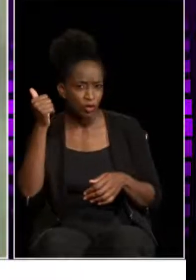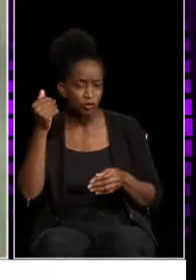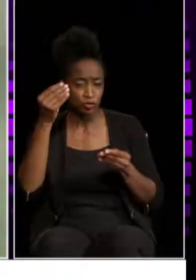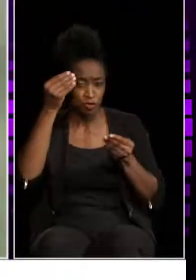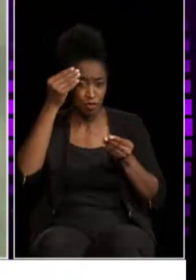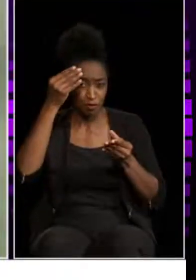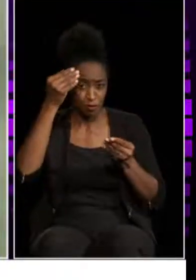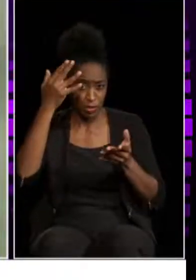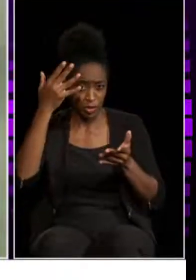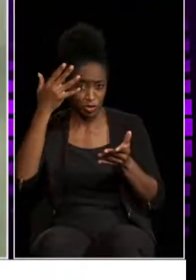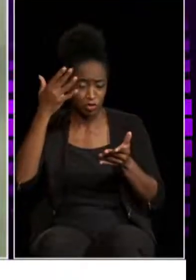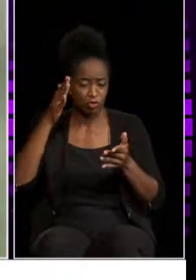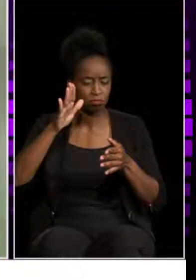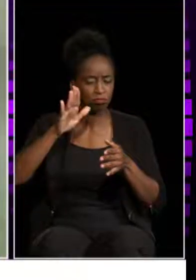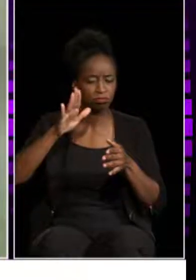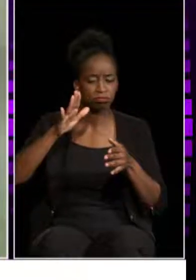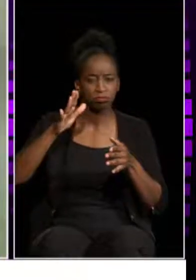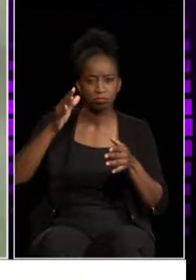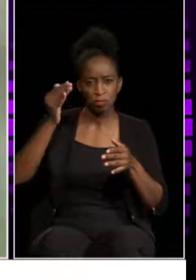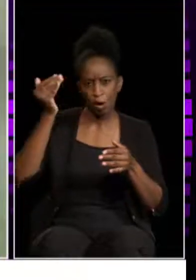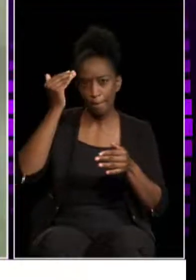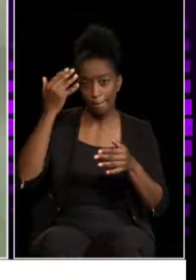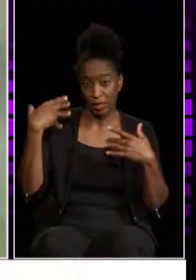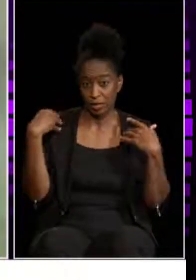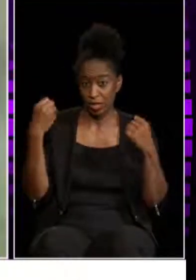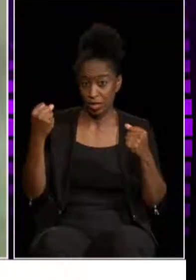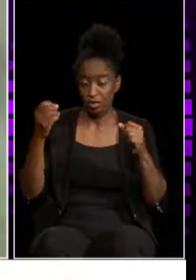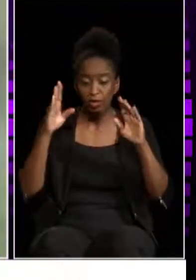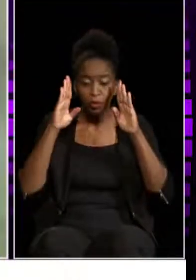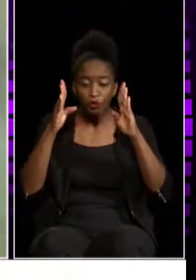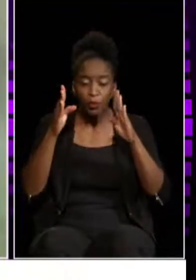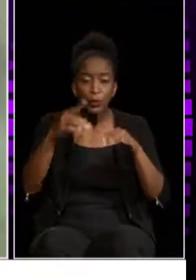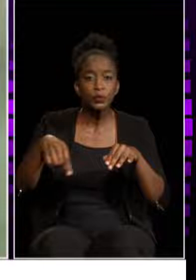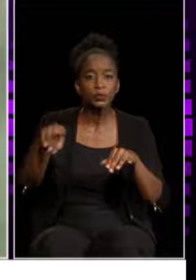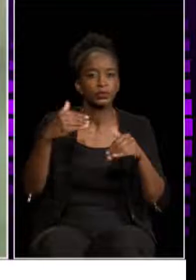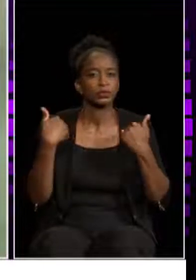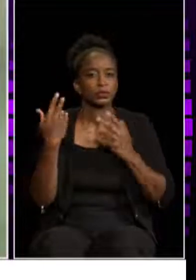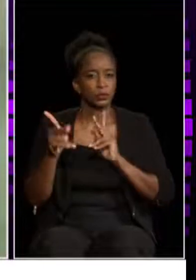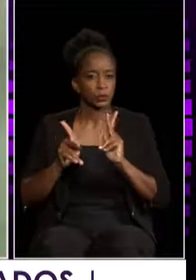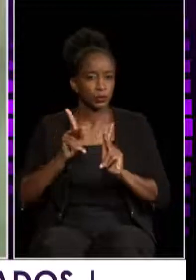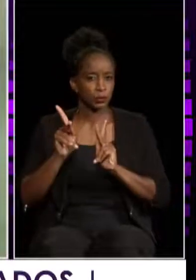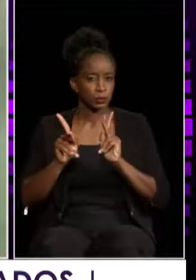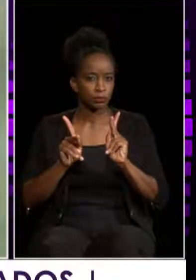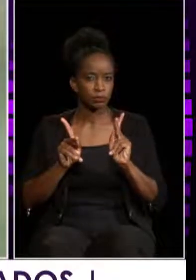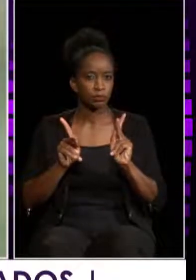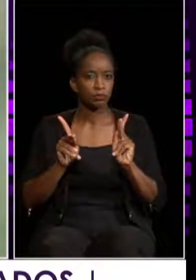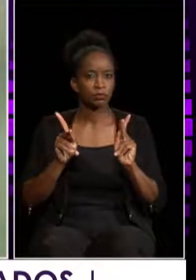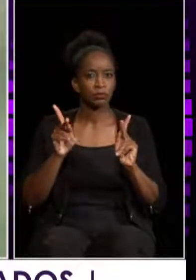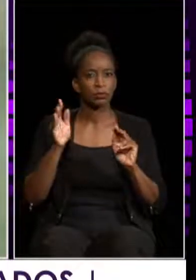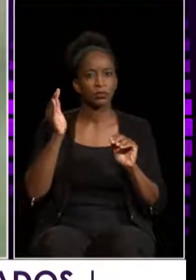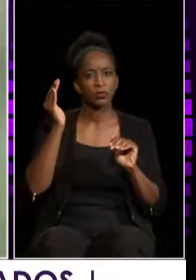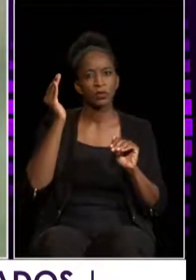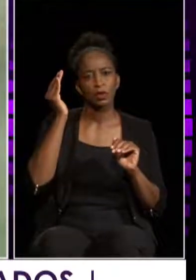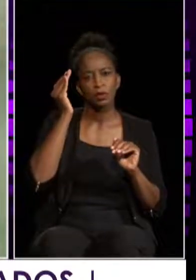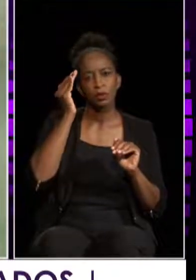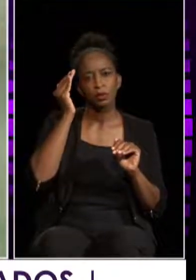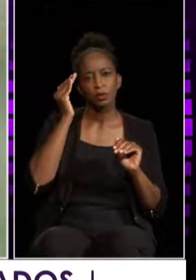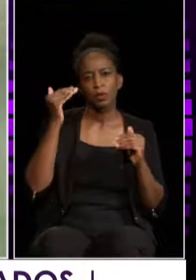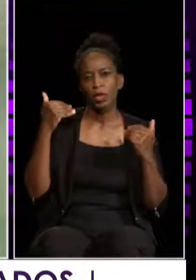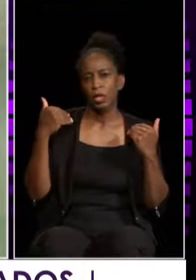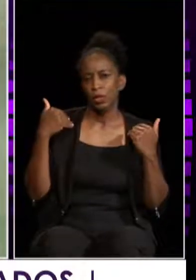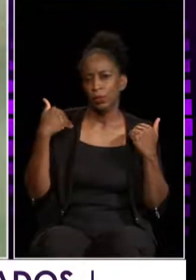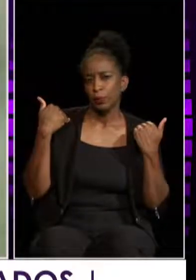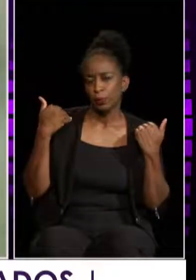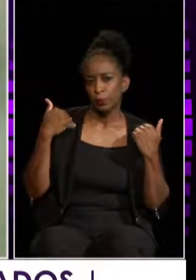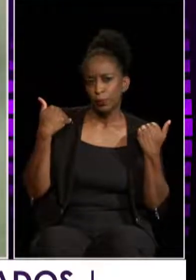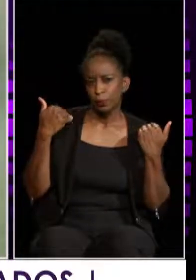programs targeting the youth in particular. I know that concerned primarily with youth is between that age 10 to